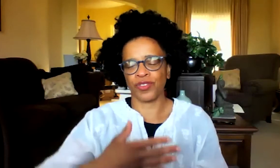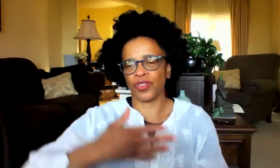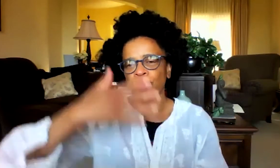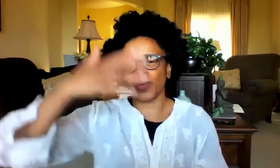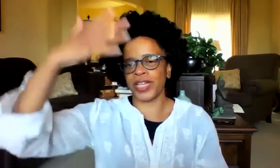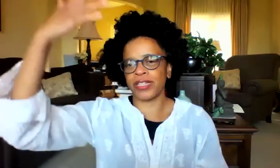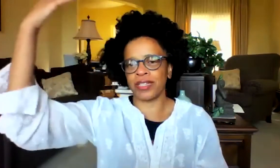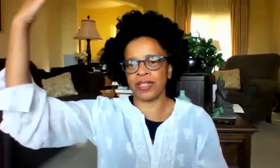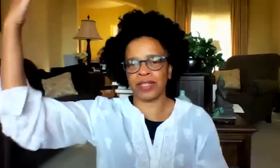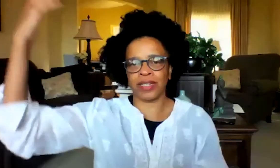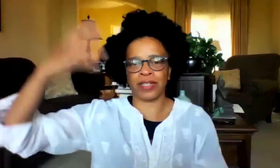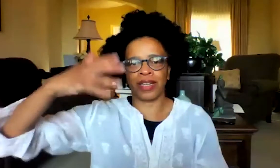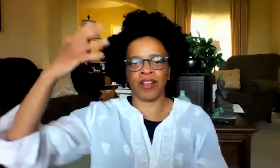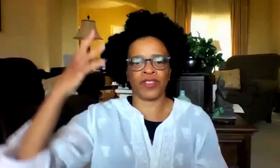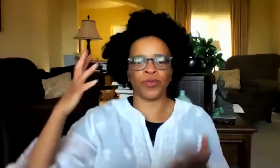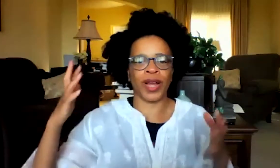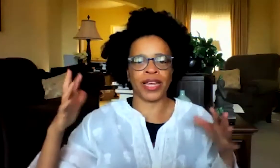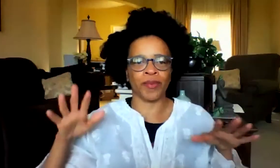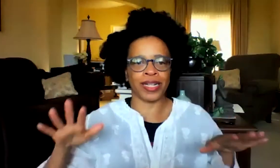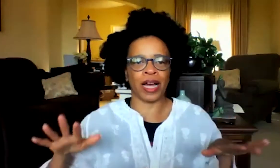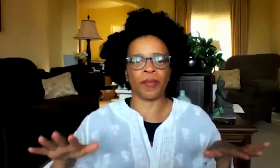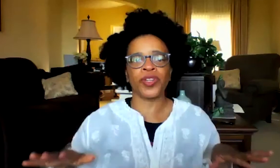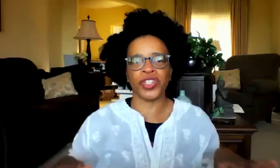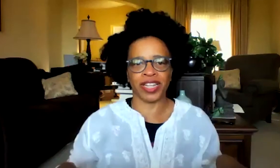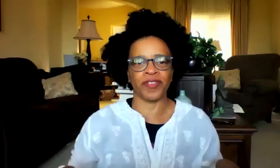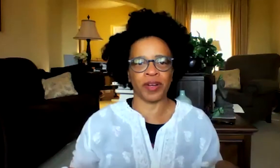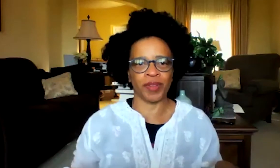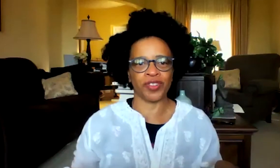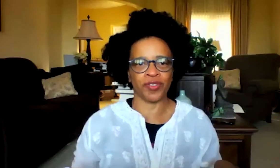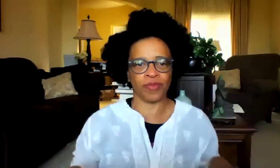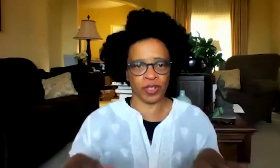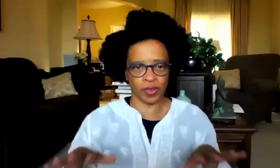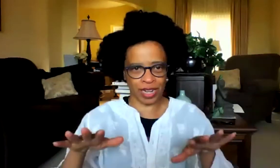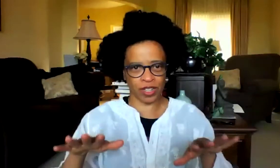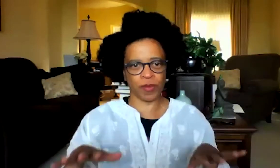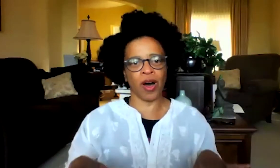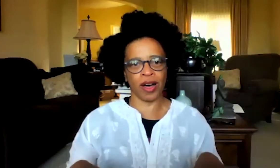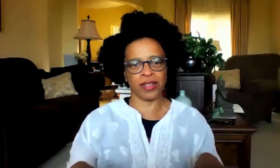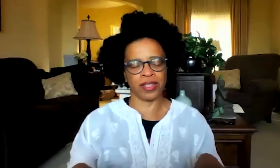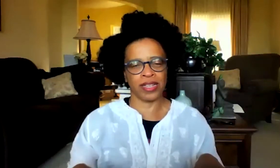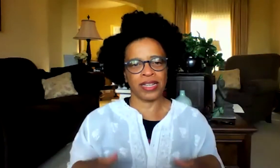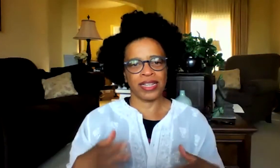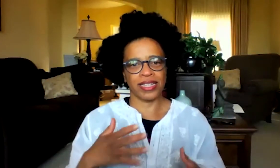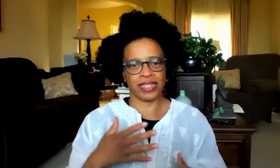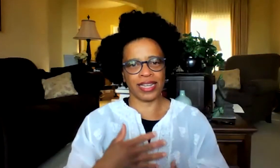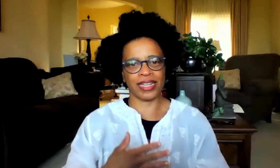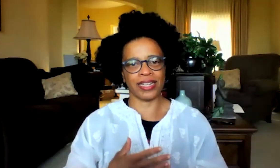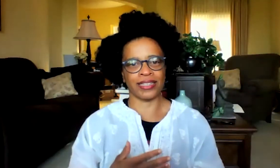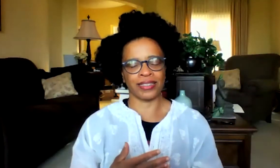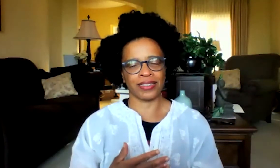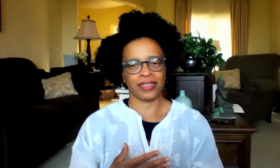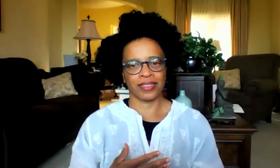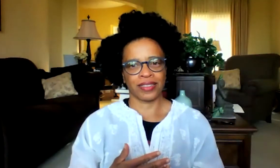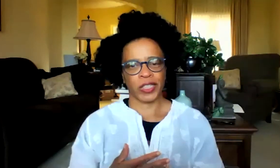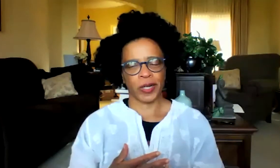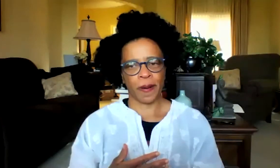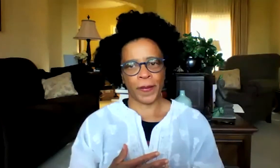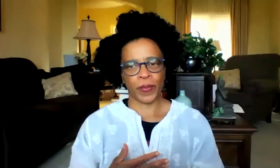because so easy to get taken off. So right here, right now, I appreciate it very much, Tris, when you had us pause and take in,